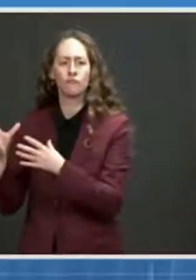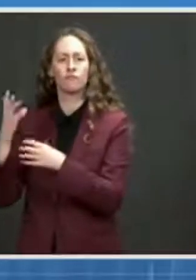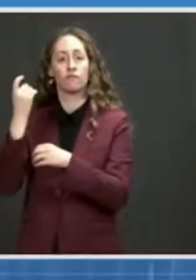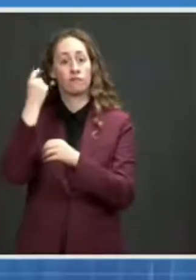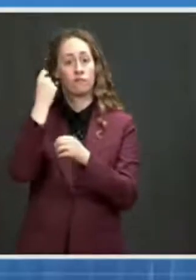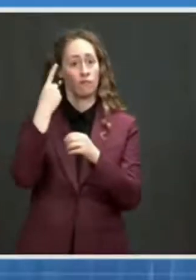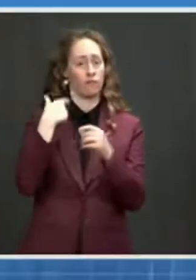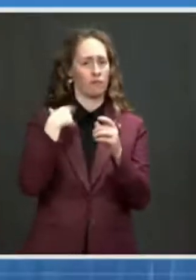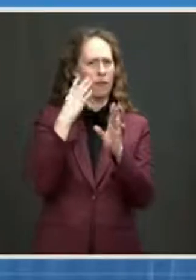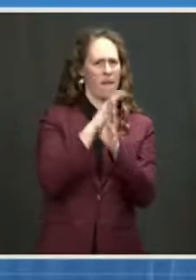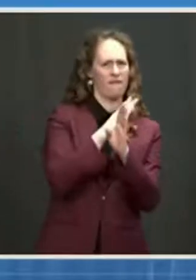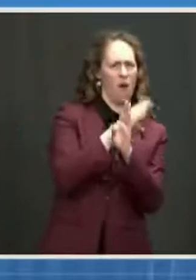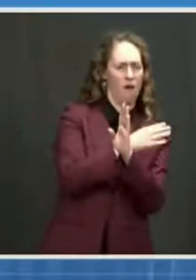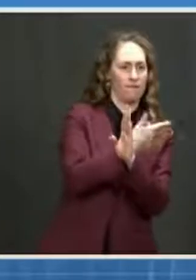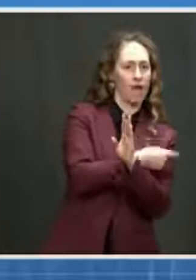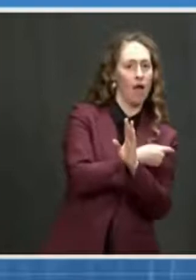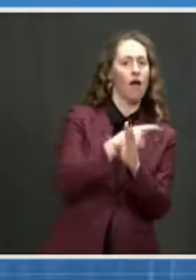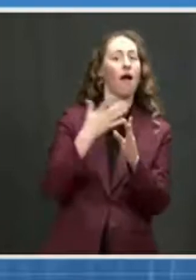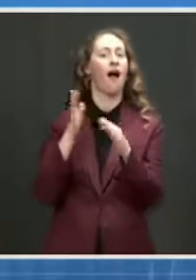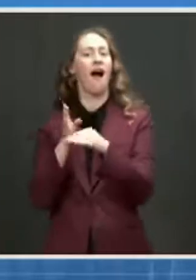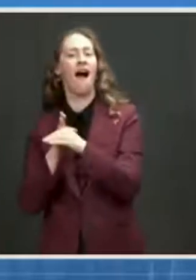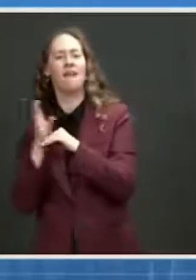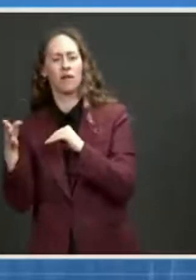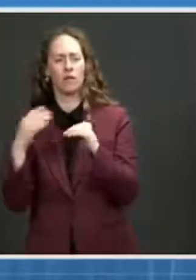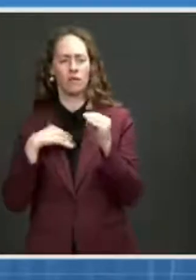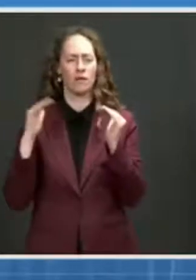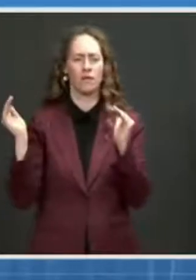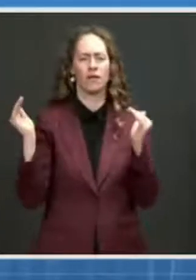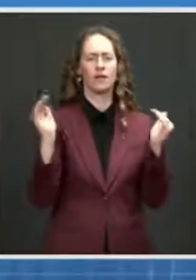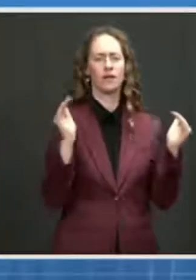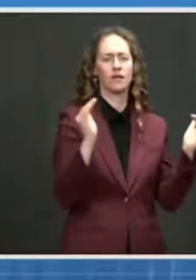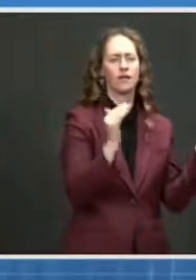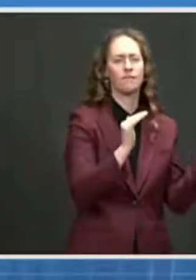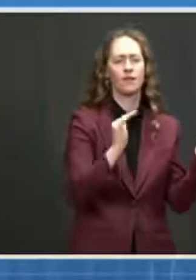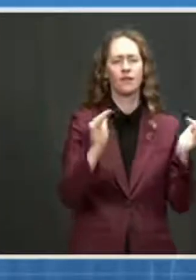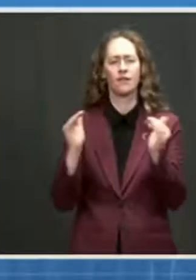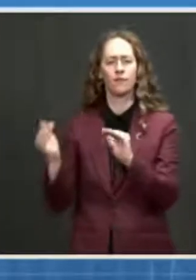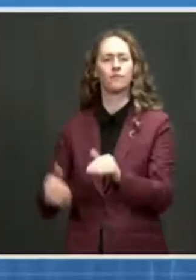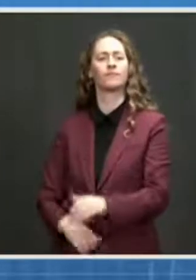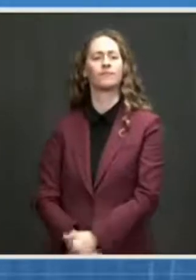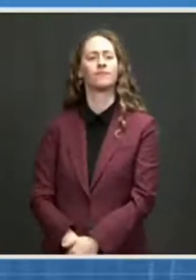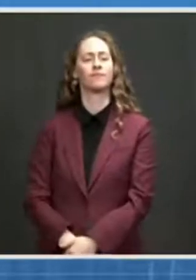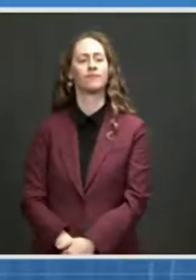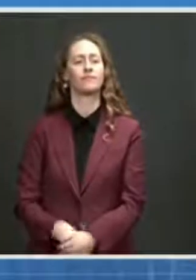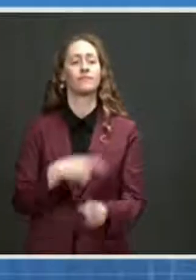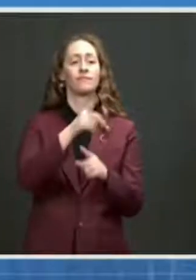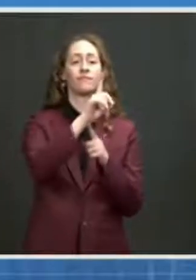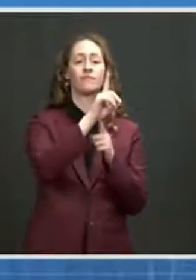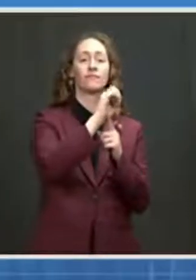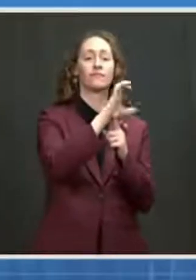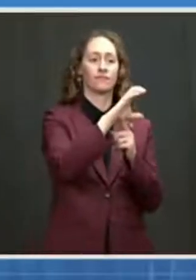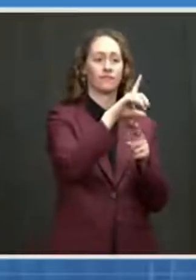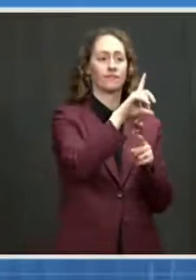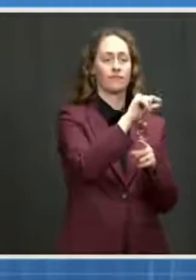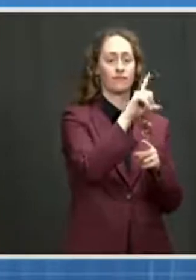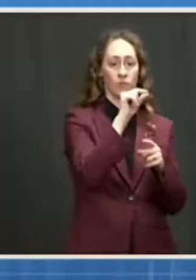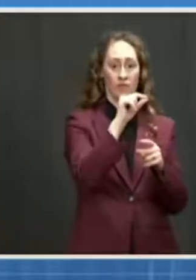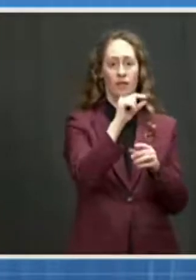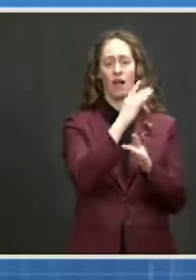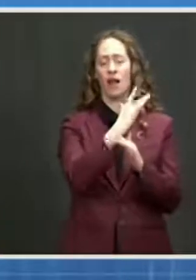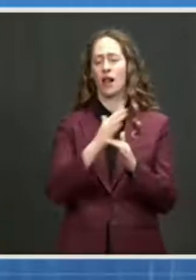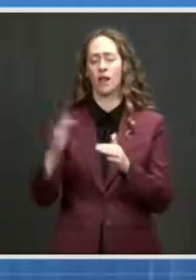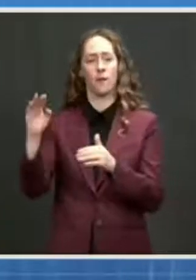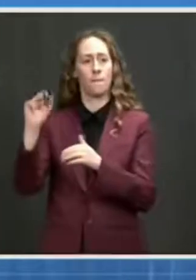December 2020 to May 2021. We observed larger declines in COVID-19 cases, emergency department